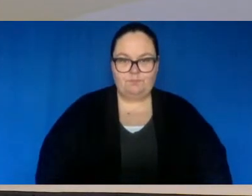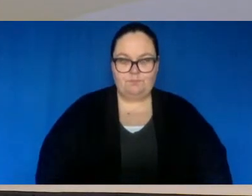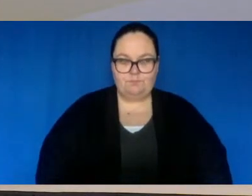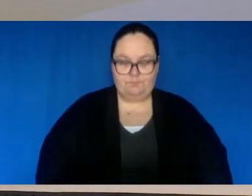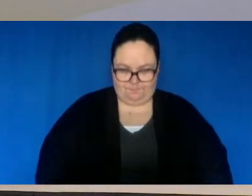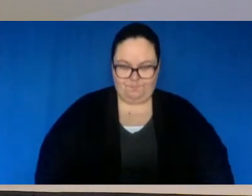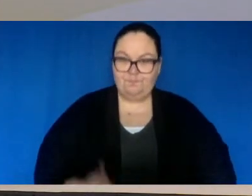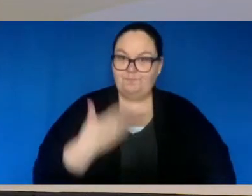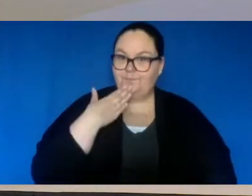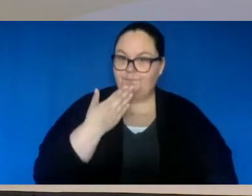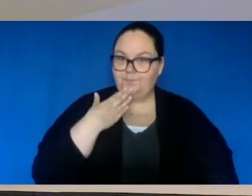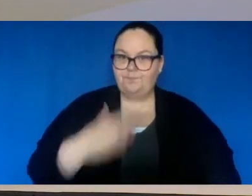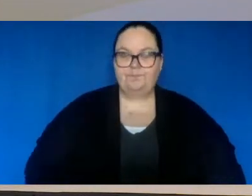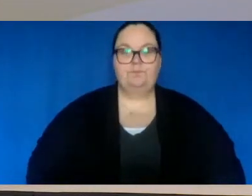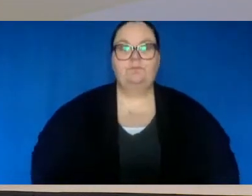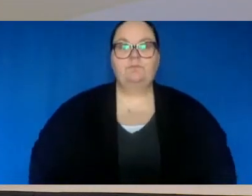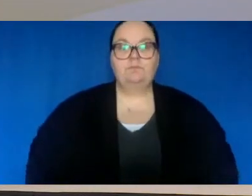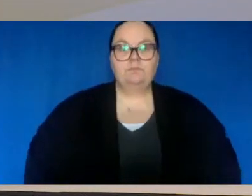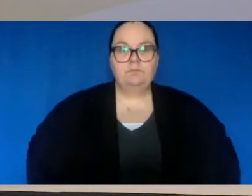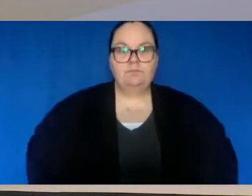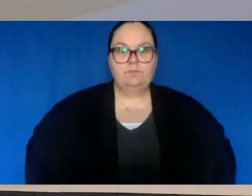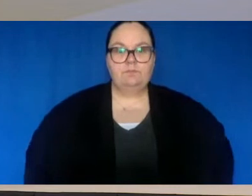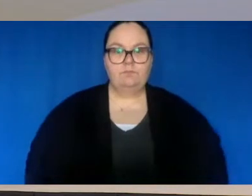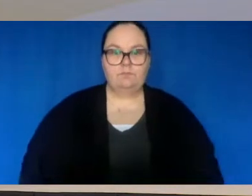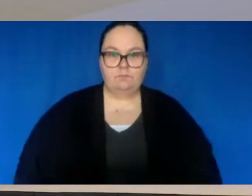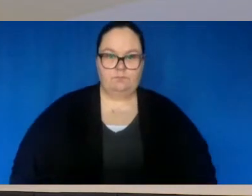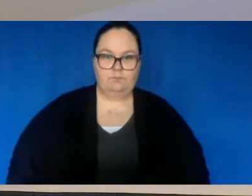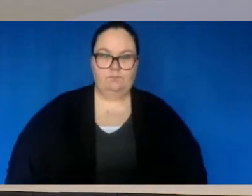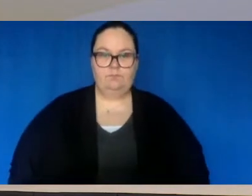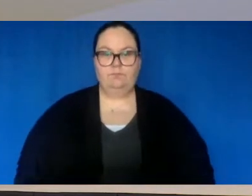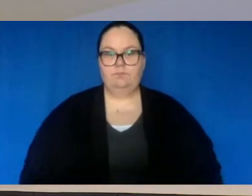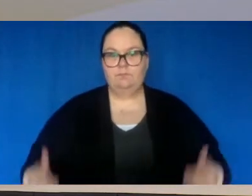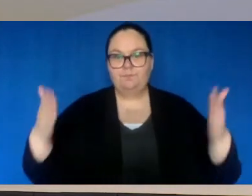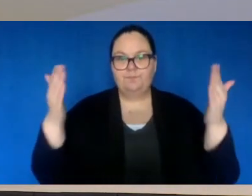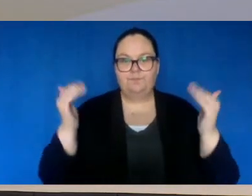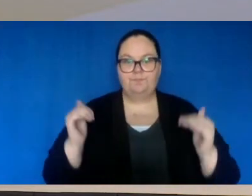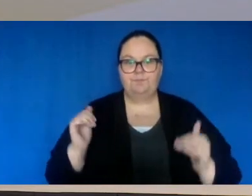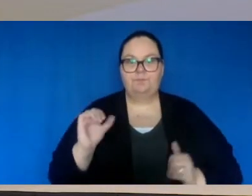Thank you very much. You're welcome. Louise Martin, CBC.